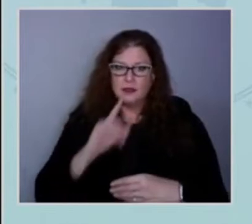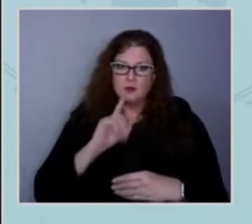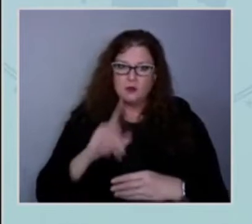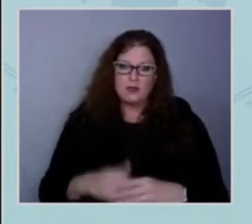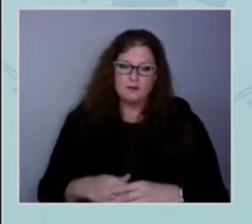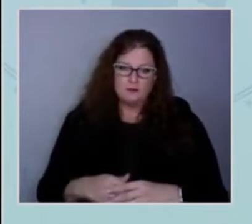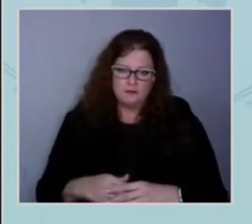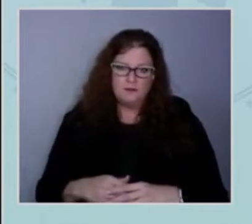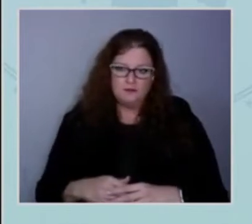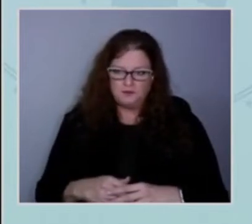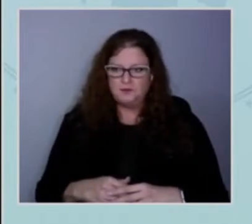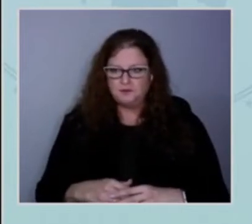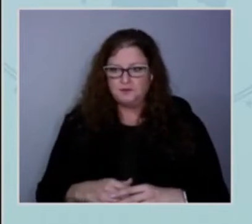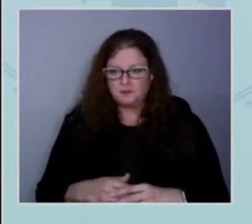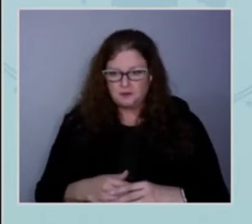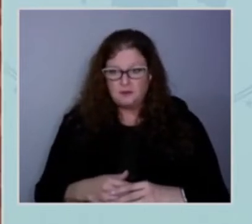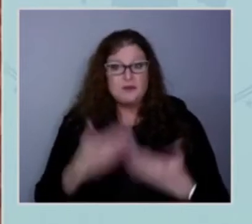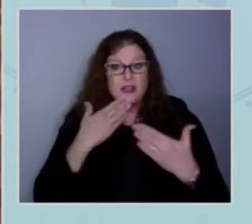you tell us a little bit about it?